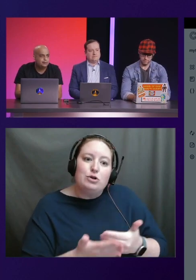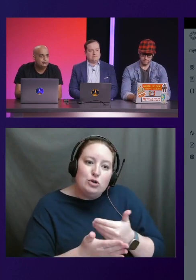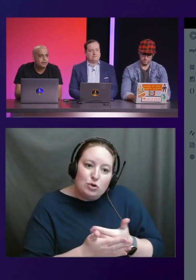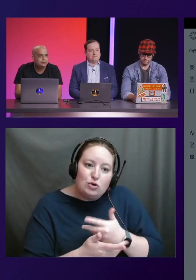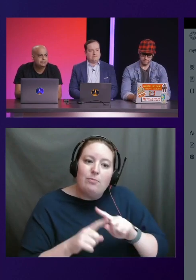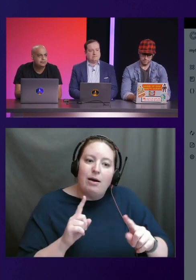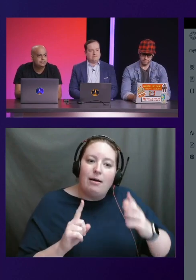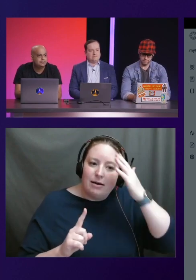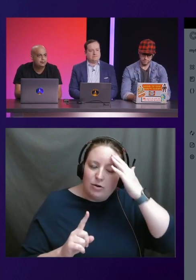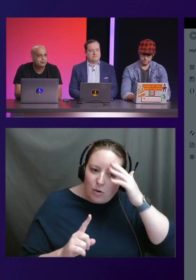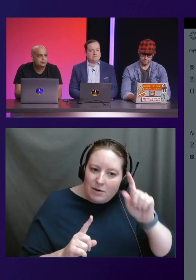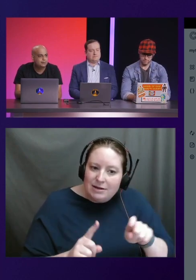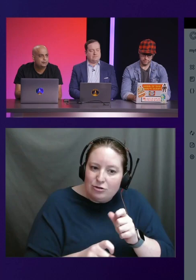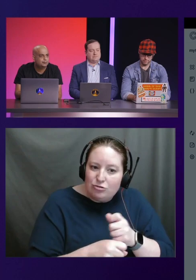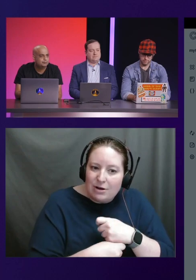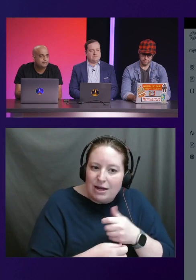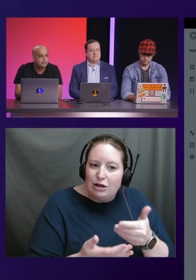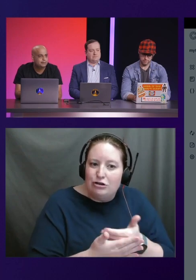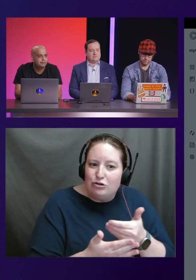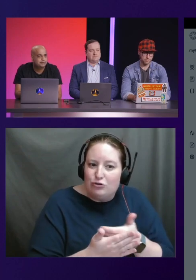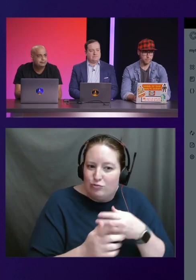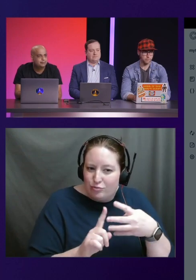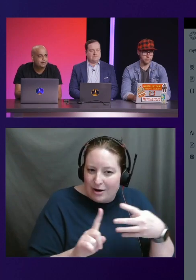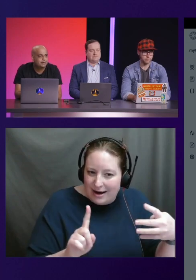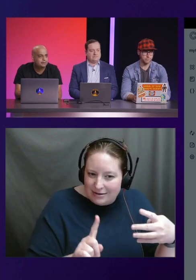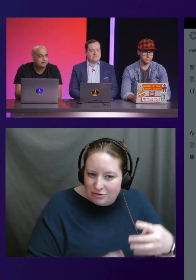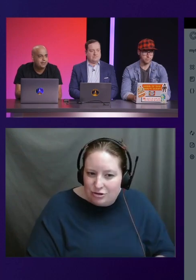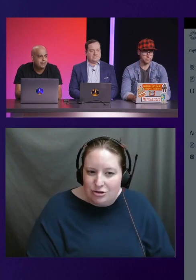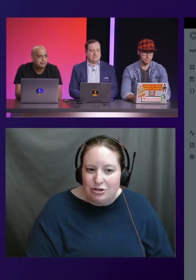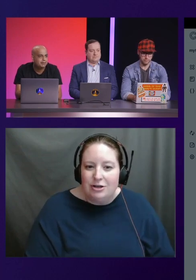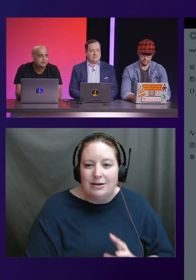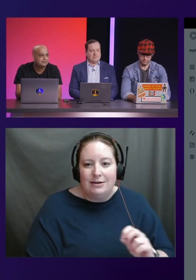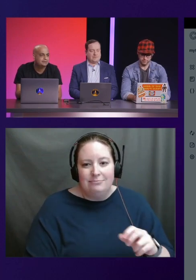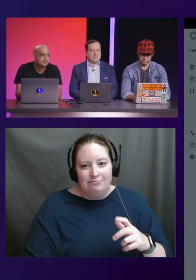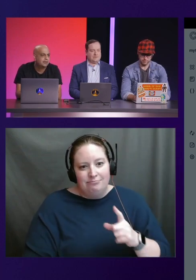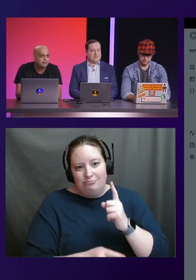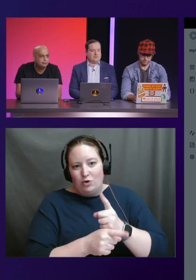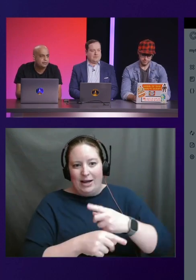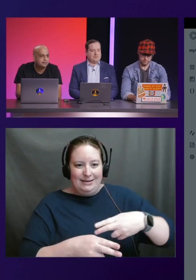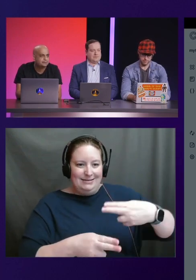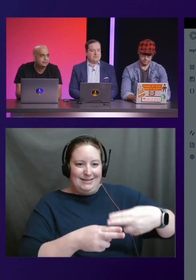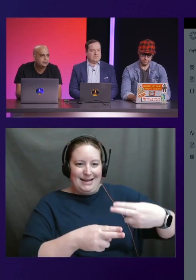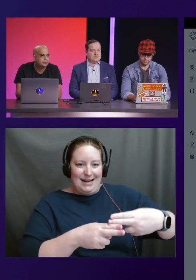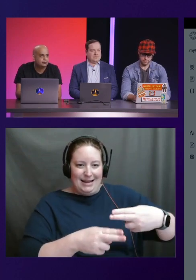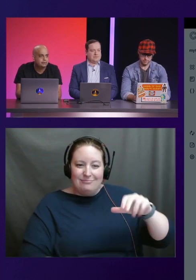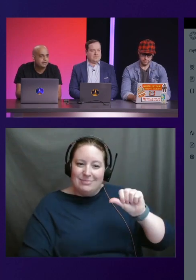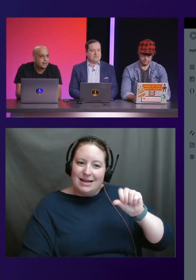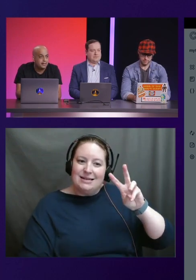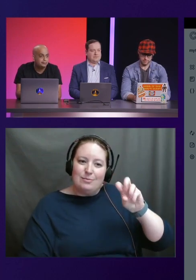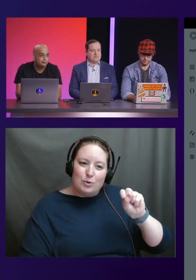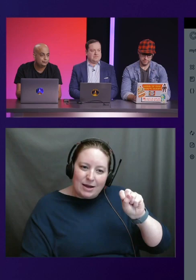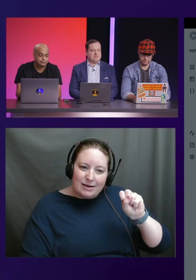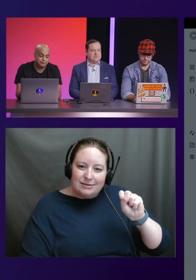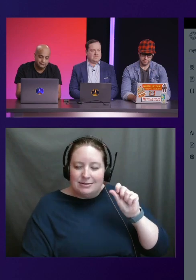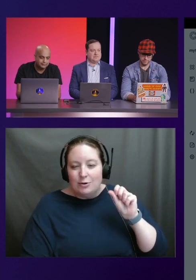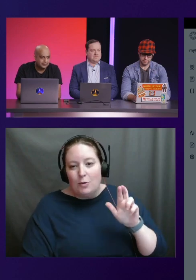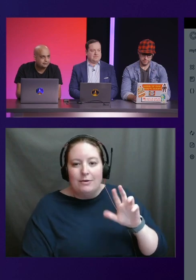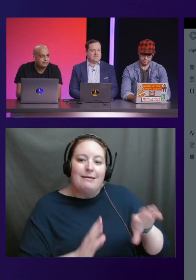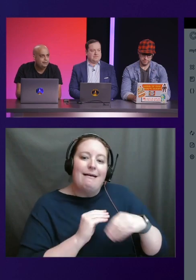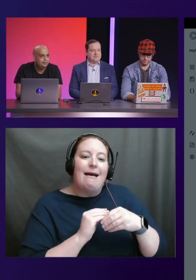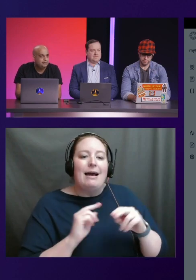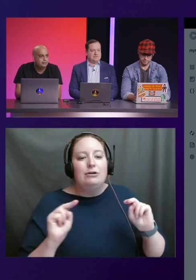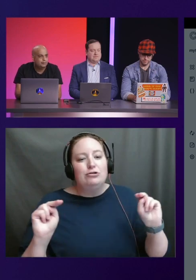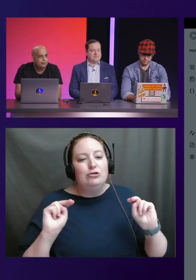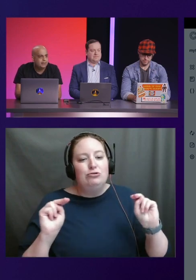need to create a new branch and give it the right name. Like, let's see, AWS or add neutral filters, I